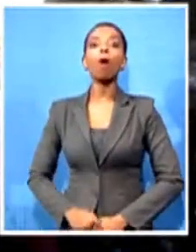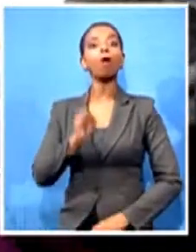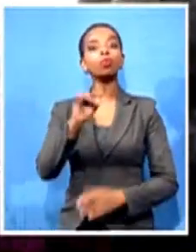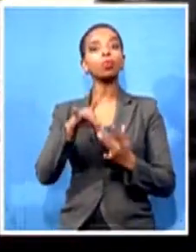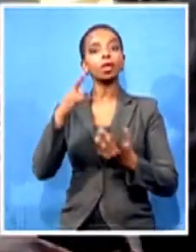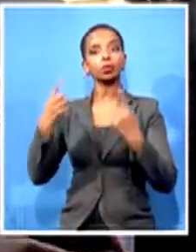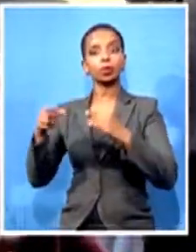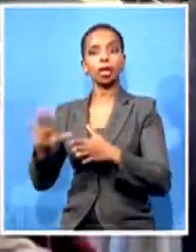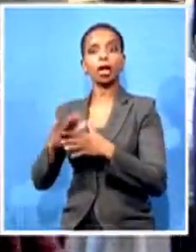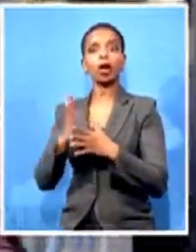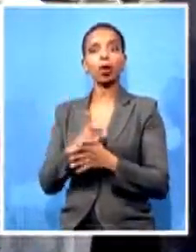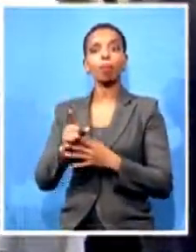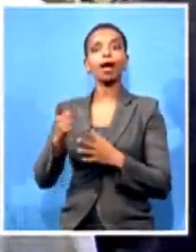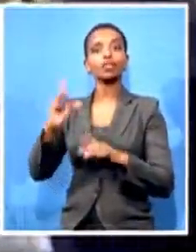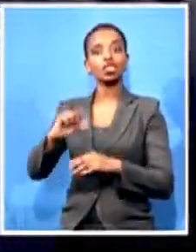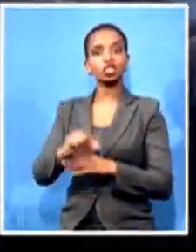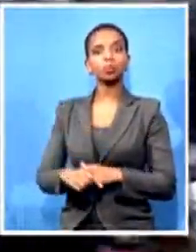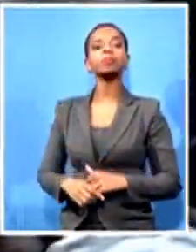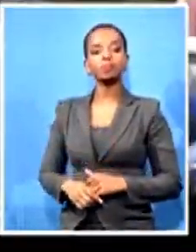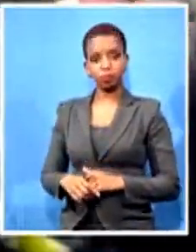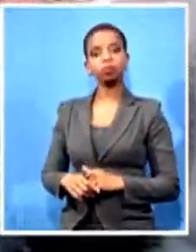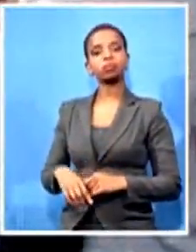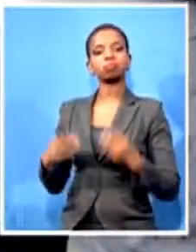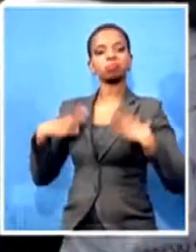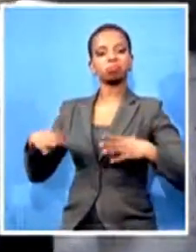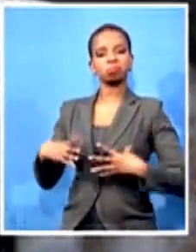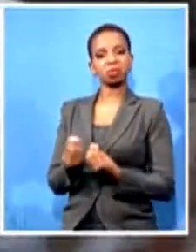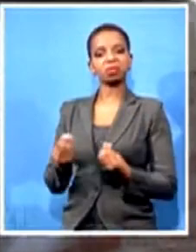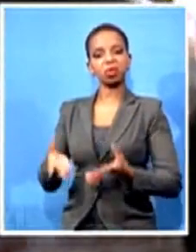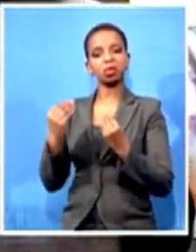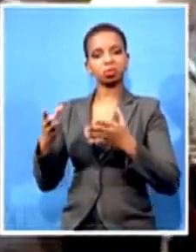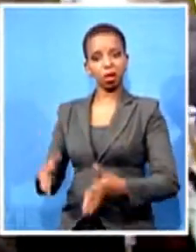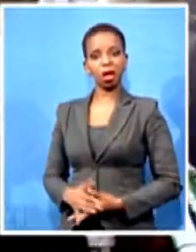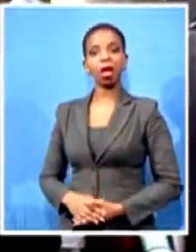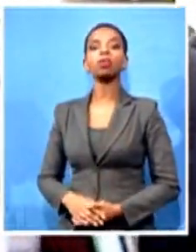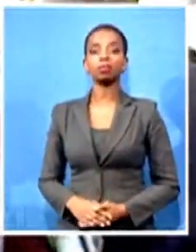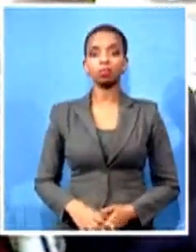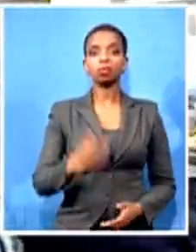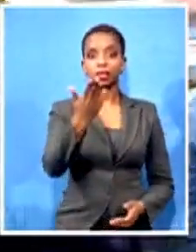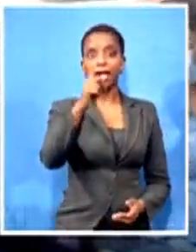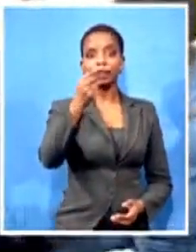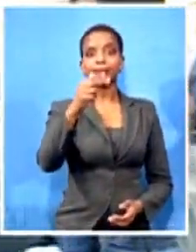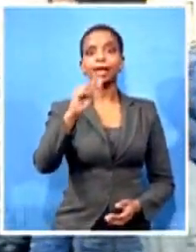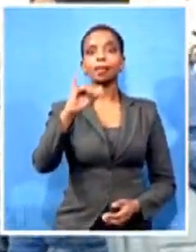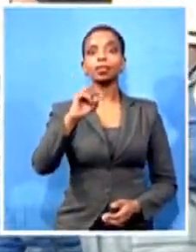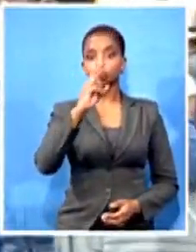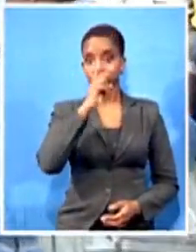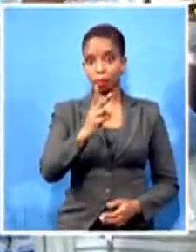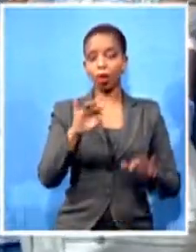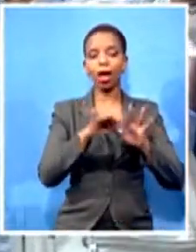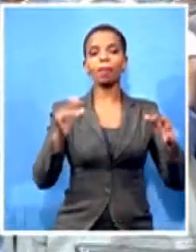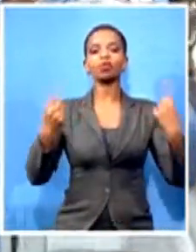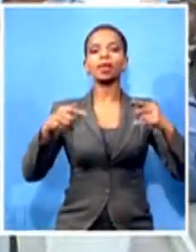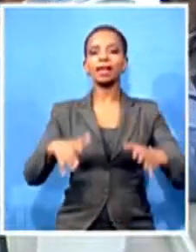abantwana ayatholakala la. Okay. All right, so you're seeing, Tabiso, people coming here because this is the cheaper alternative for them to